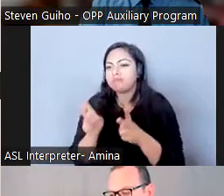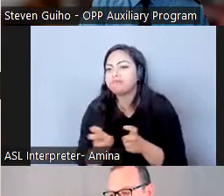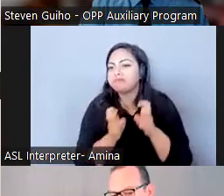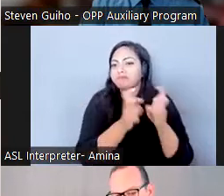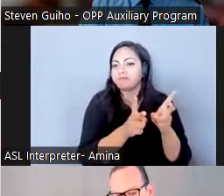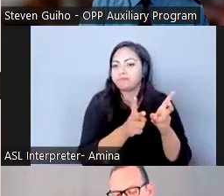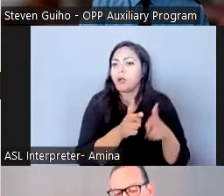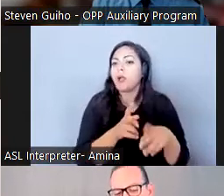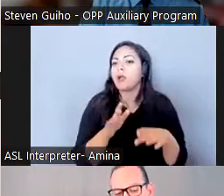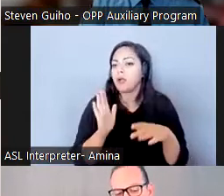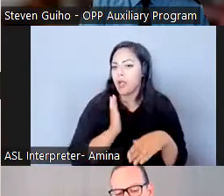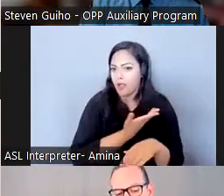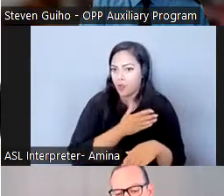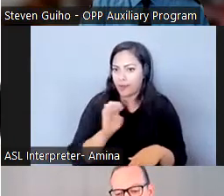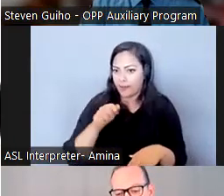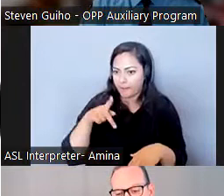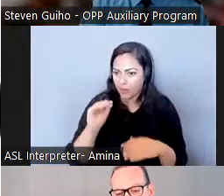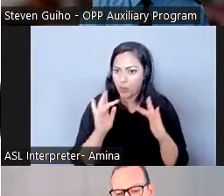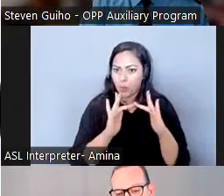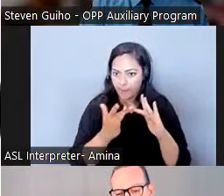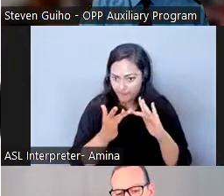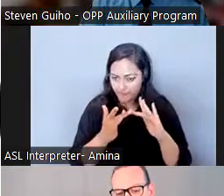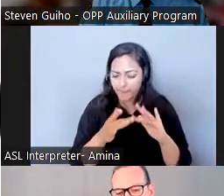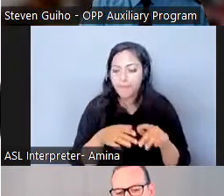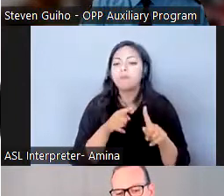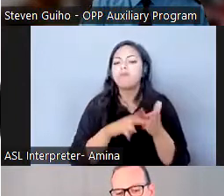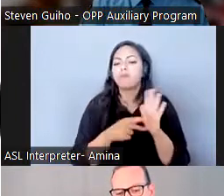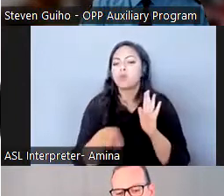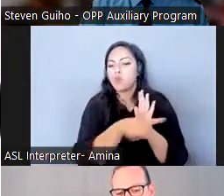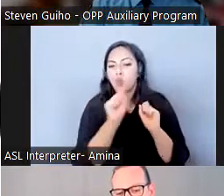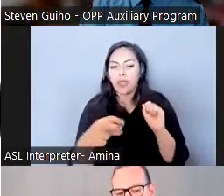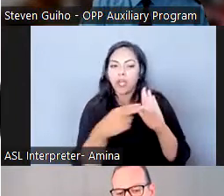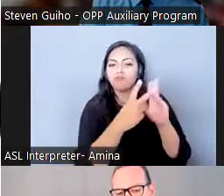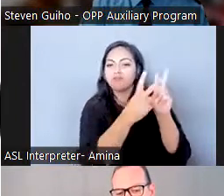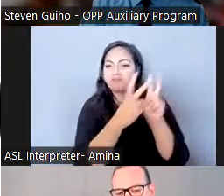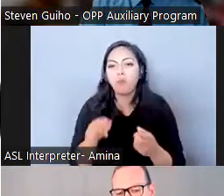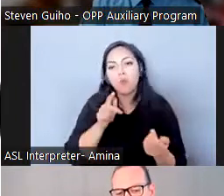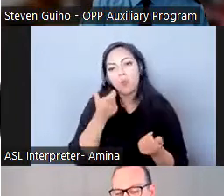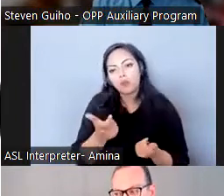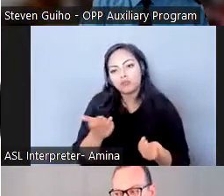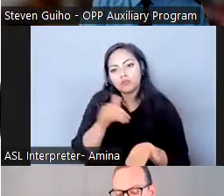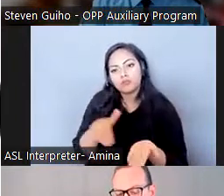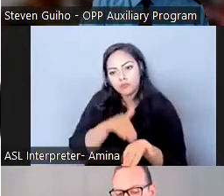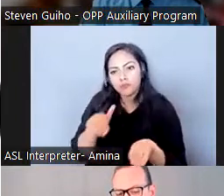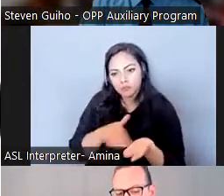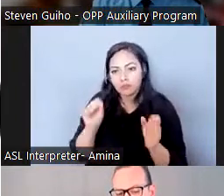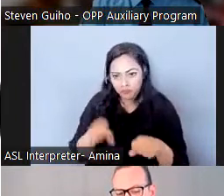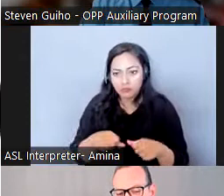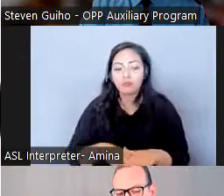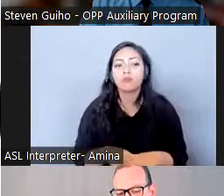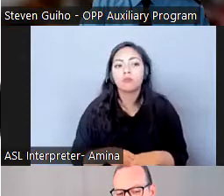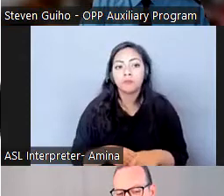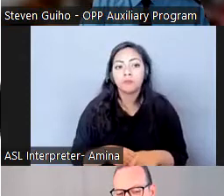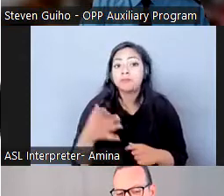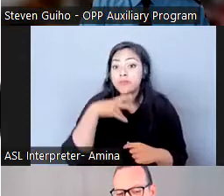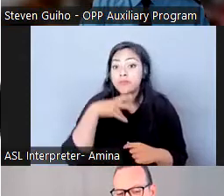and make it available for people to access. People can call the senior safety line, which is managed by